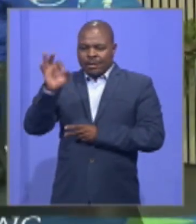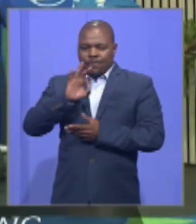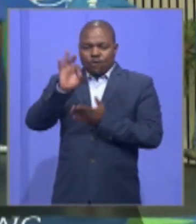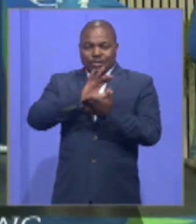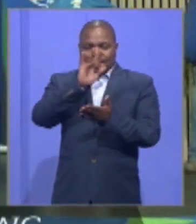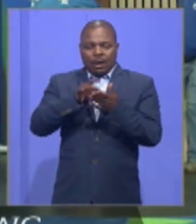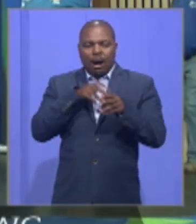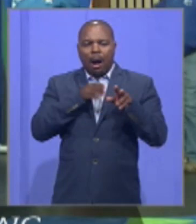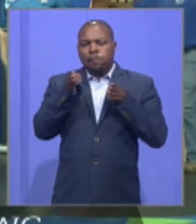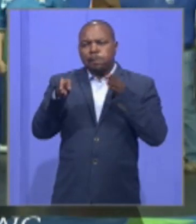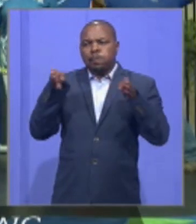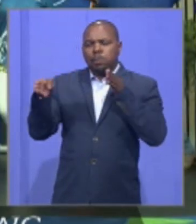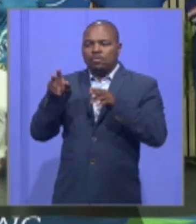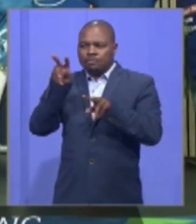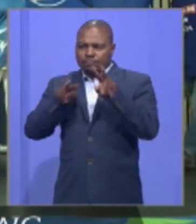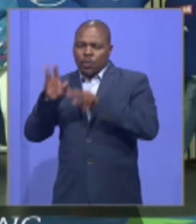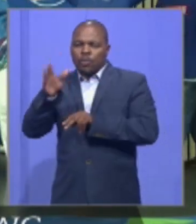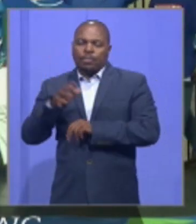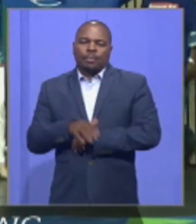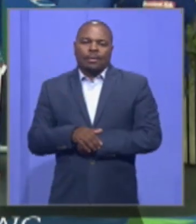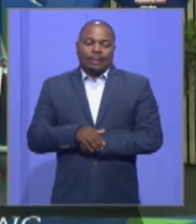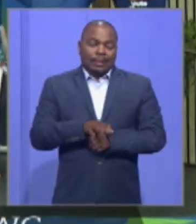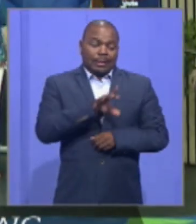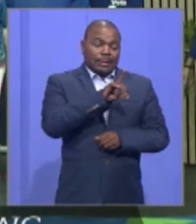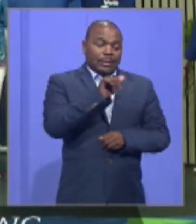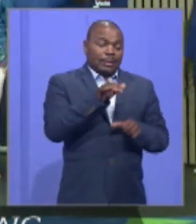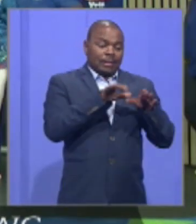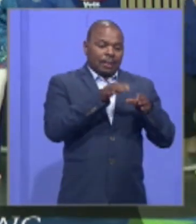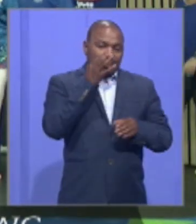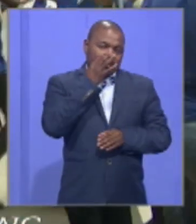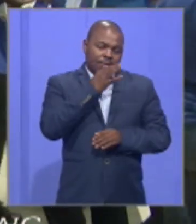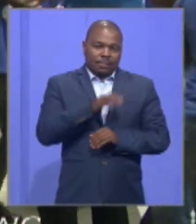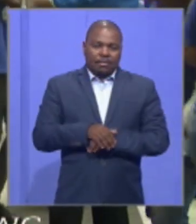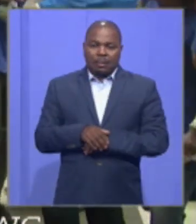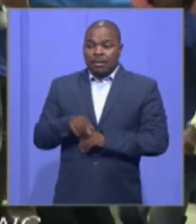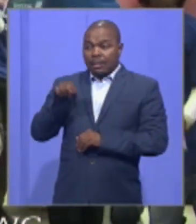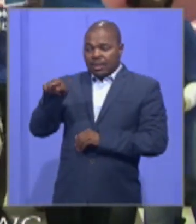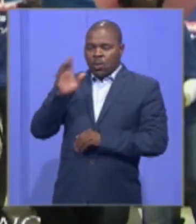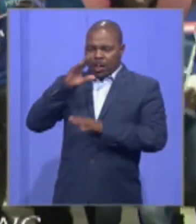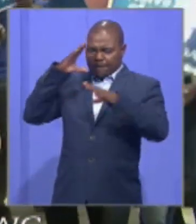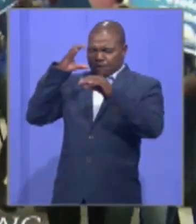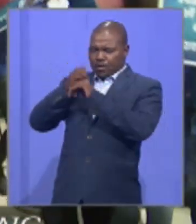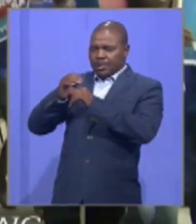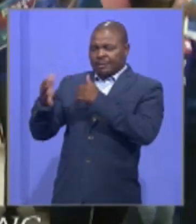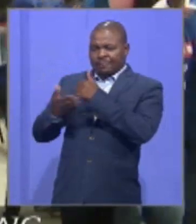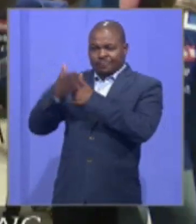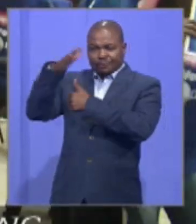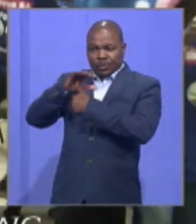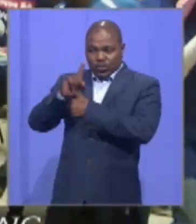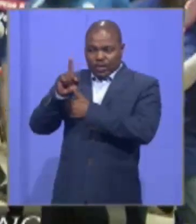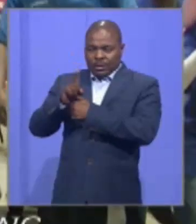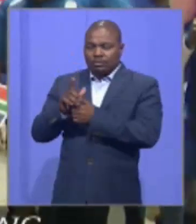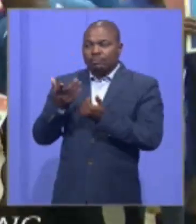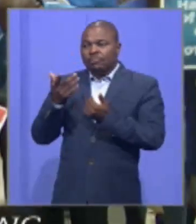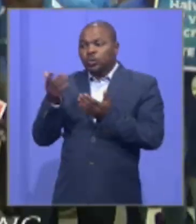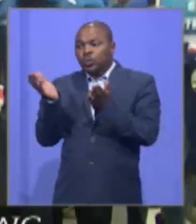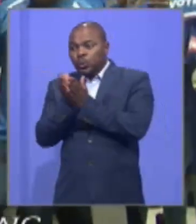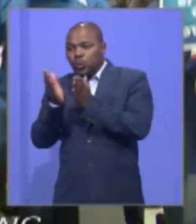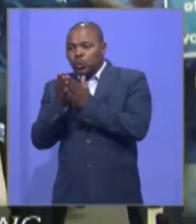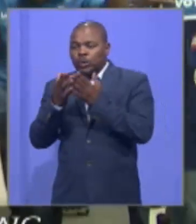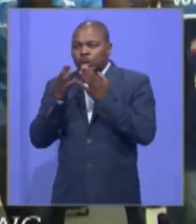province. DARE ntlha ya ntlha e tlileng go tsepamisa maikutlo mo go yona ke tlhabololo ya mafaratlhatlha kwa